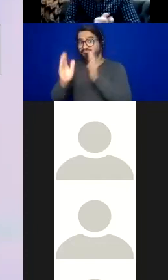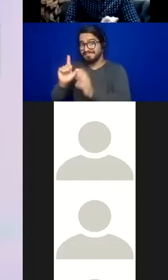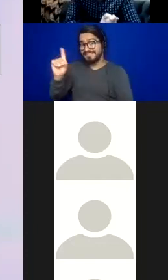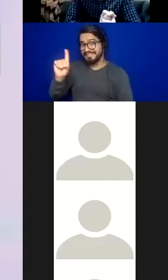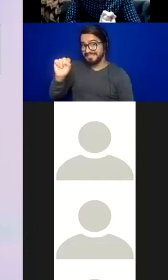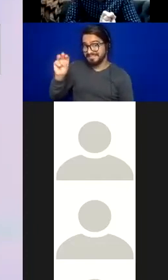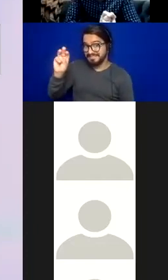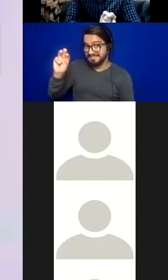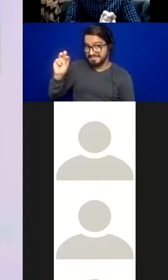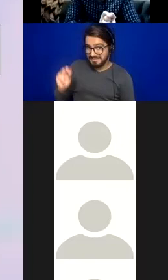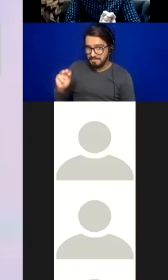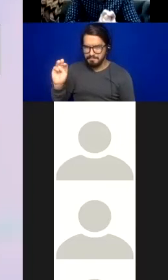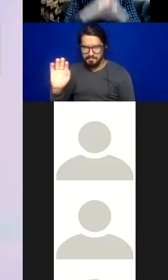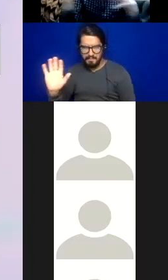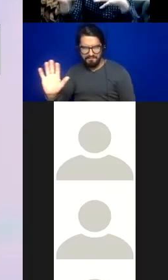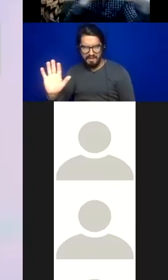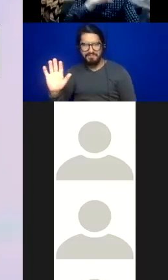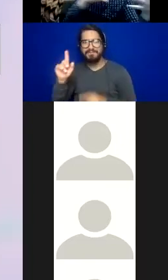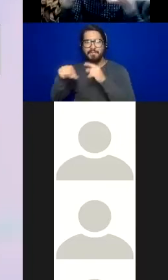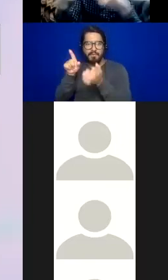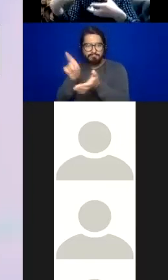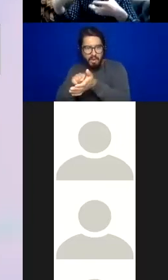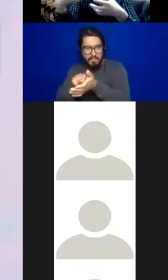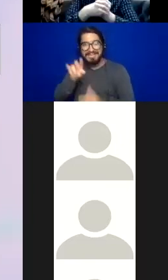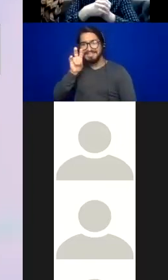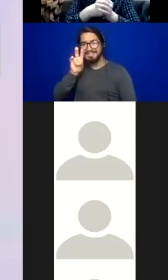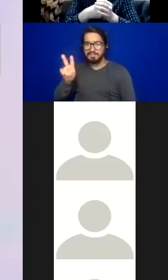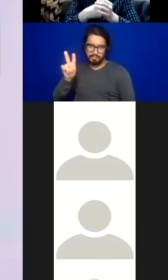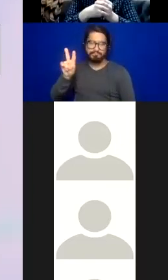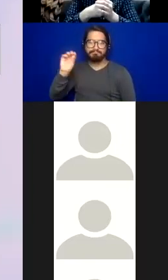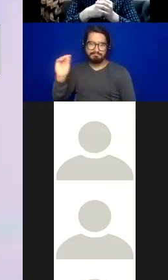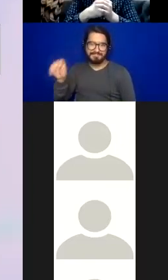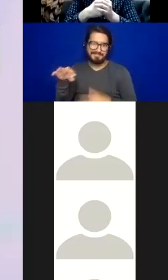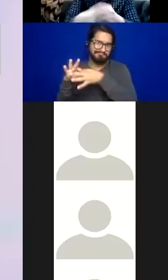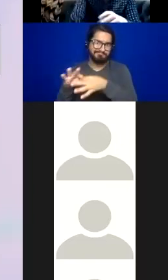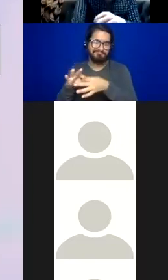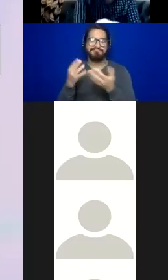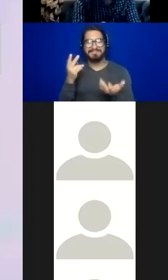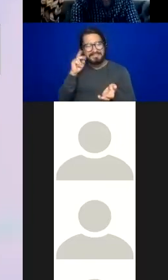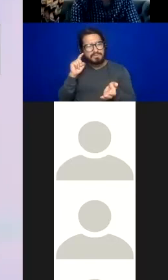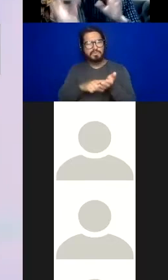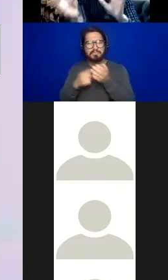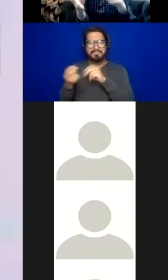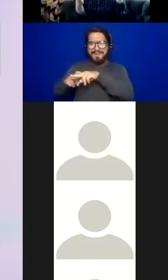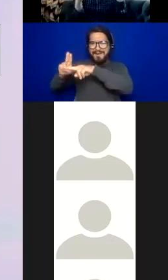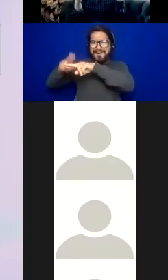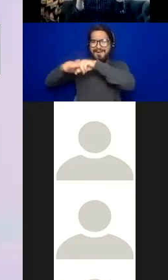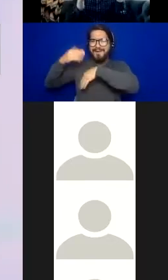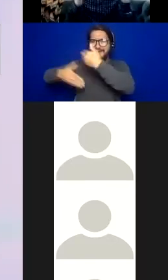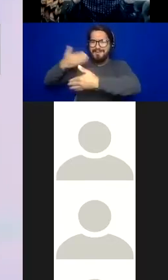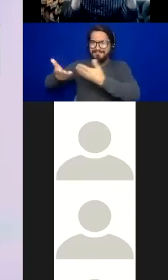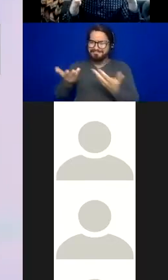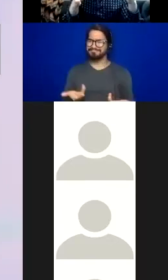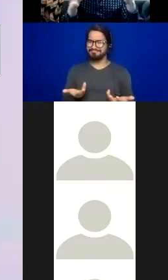committee members had industry ties. And so you can see kind of this increase over time. And so this, I guess, is